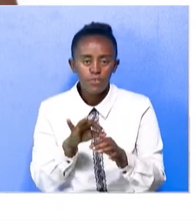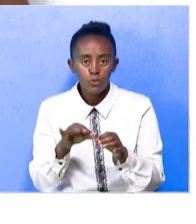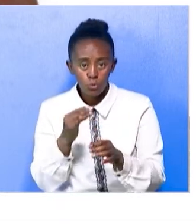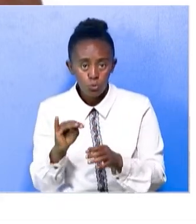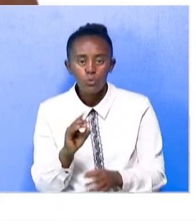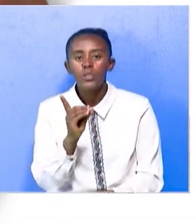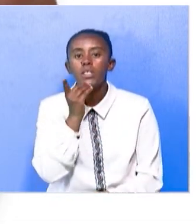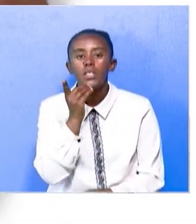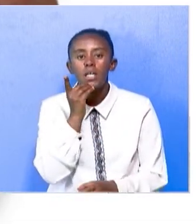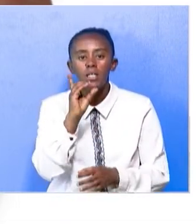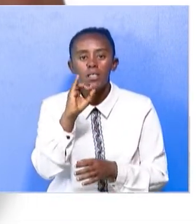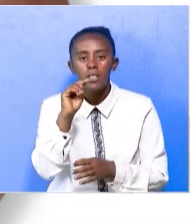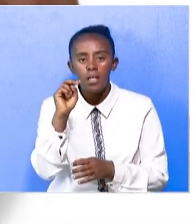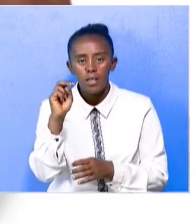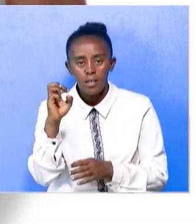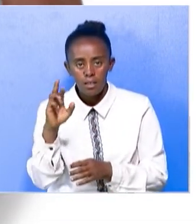dinner